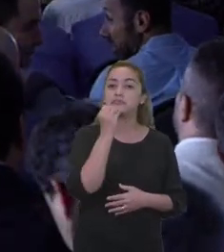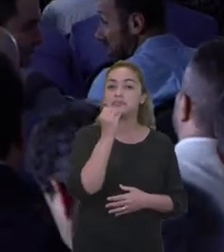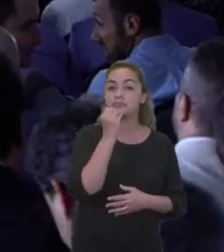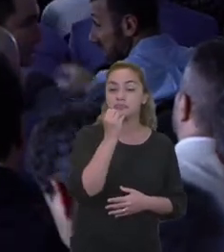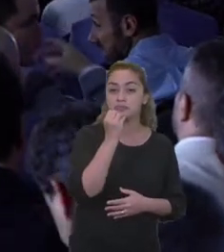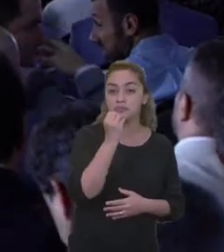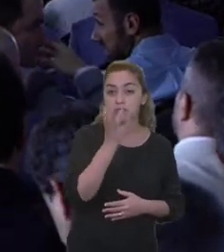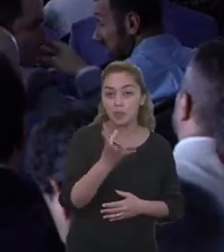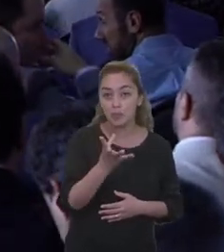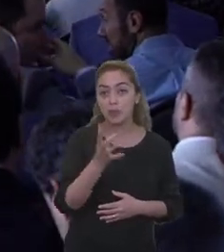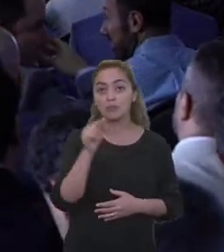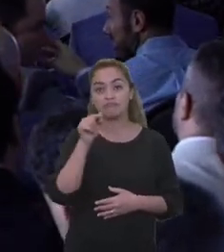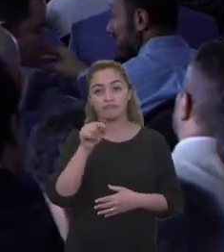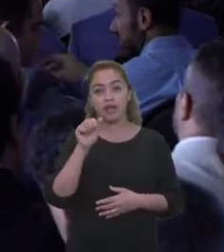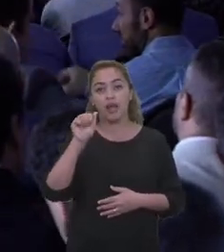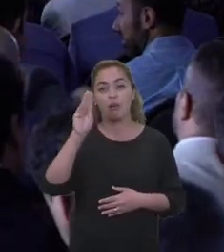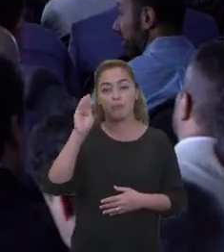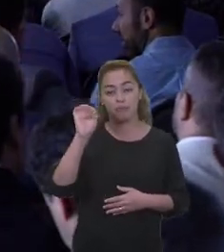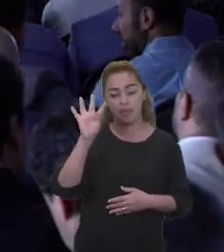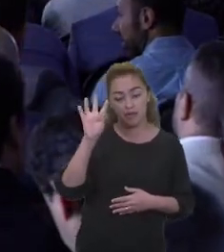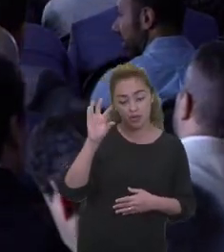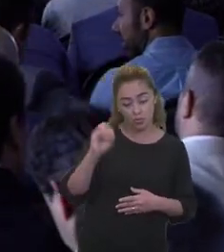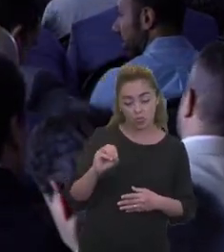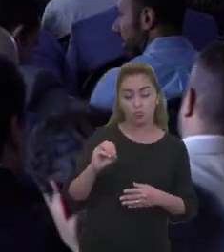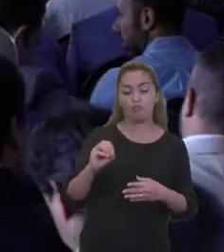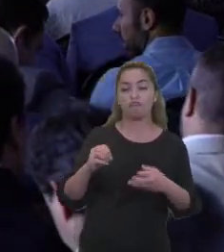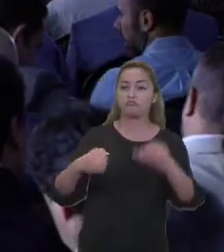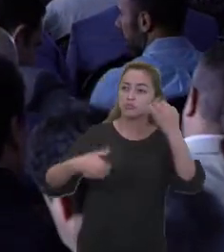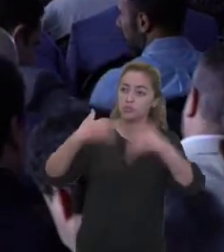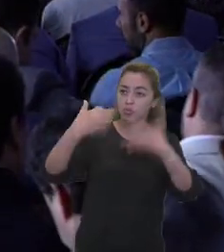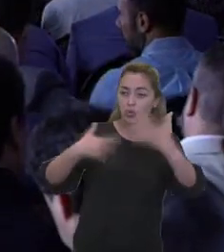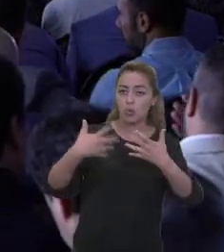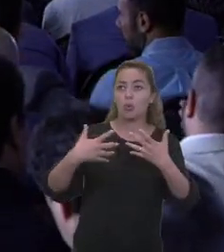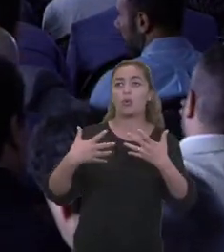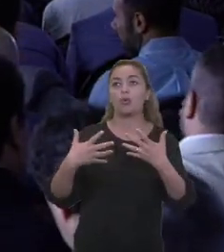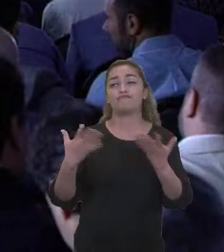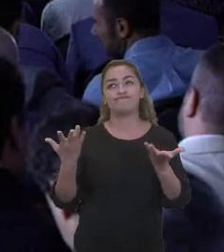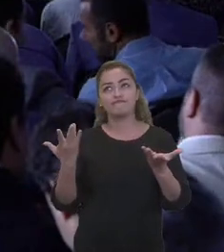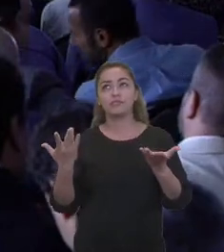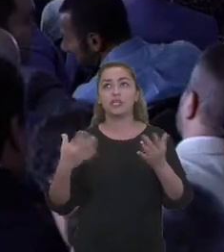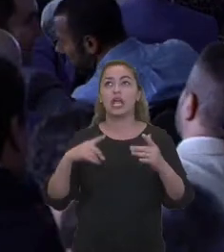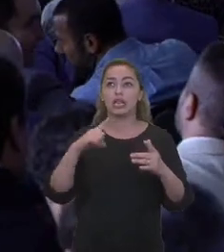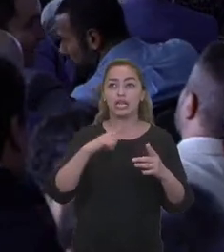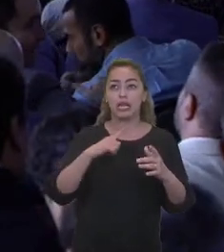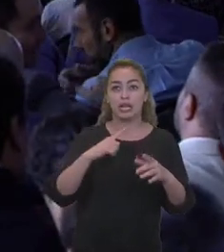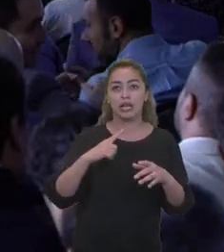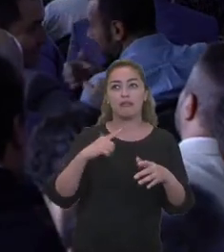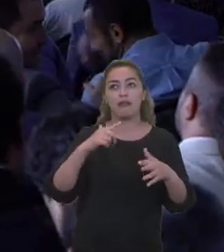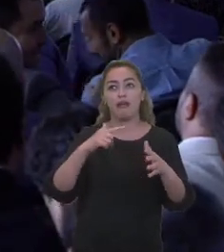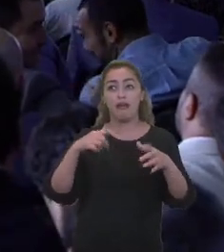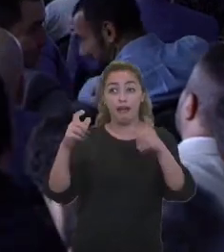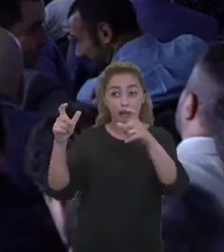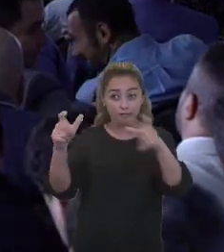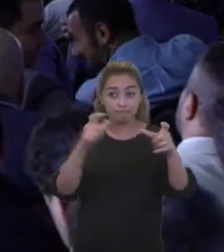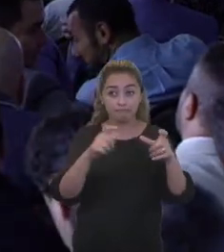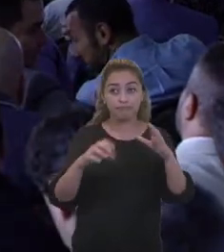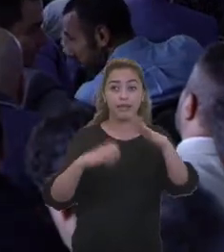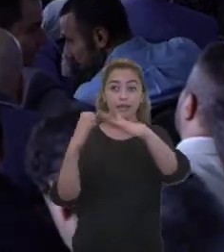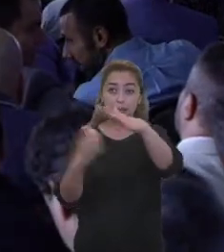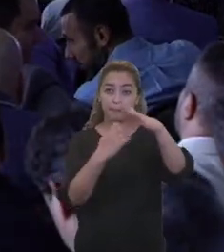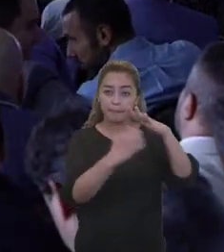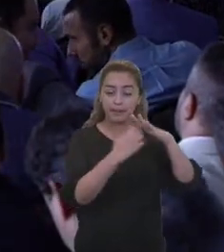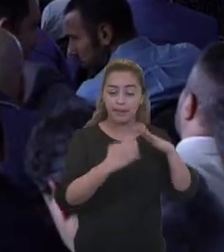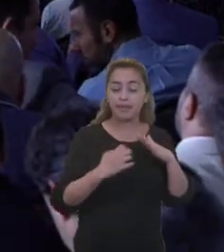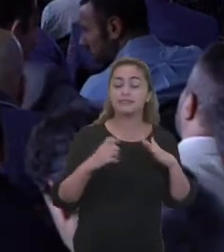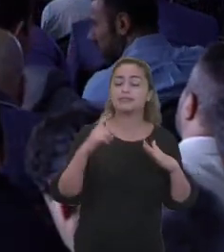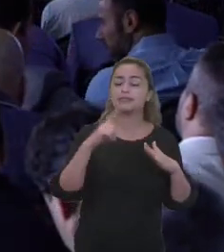Very good. So, as Alberto said, the role of the large companies, large corporations,